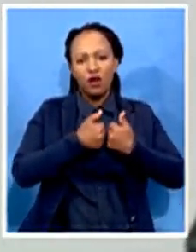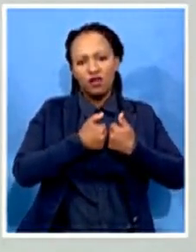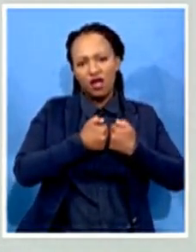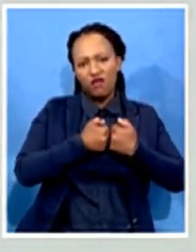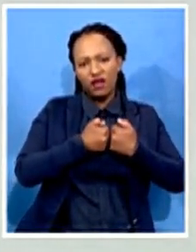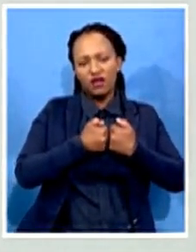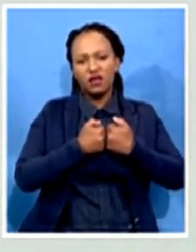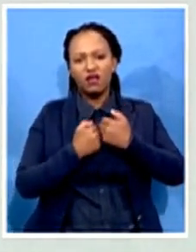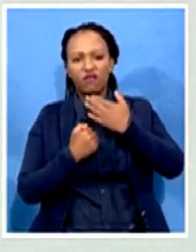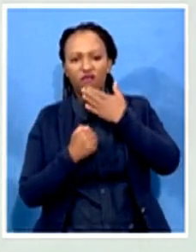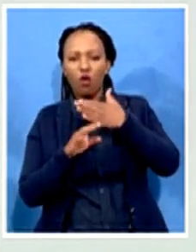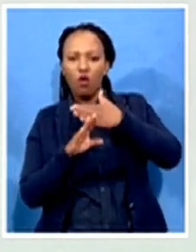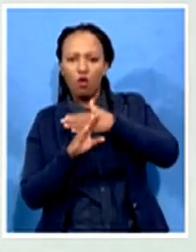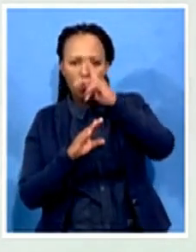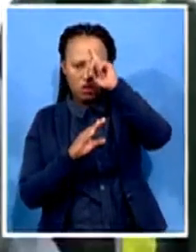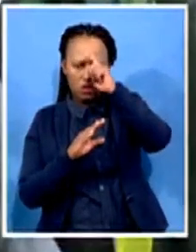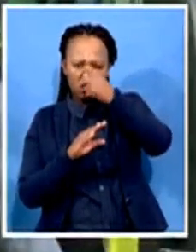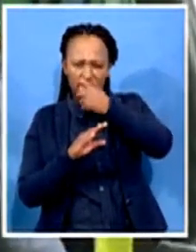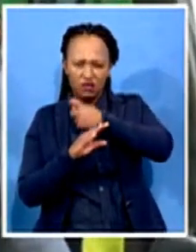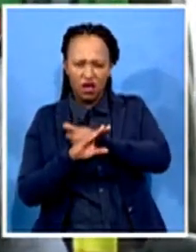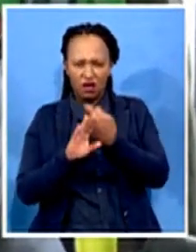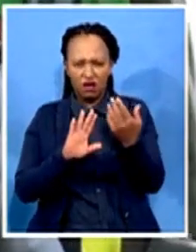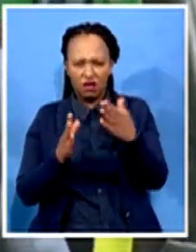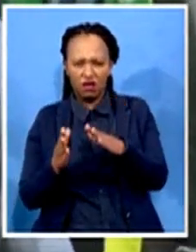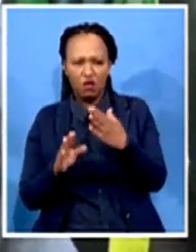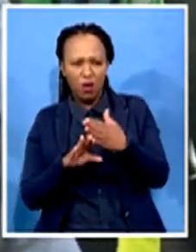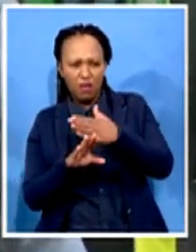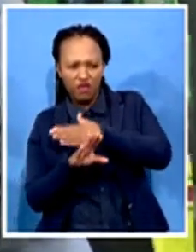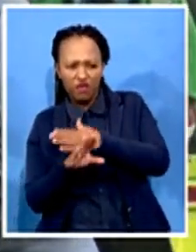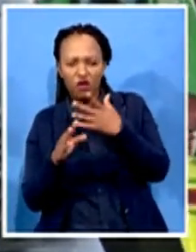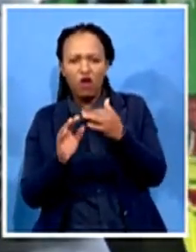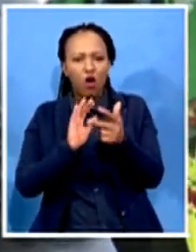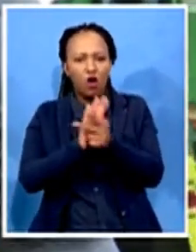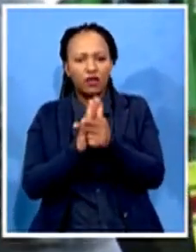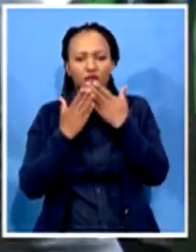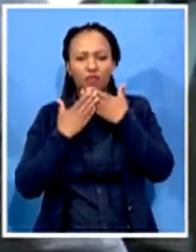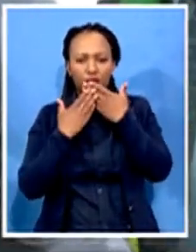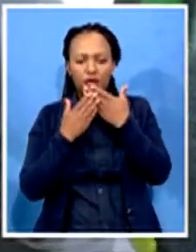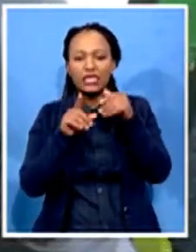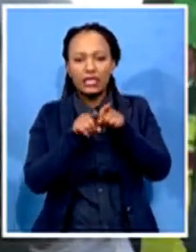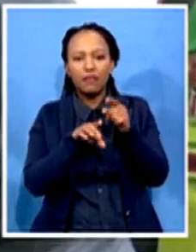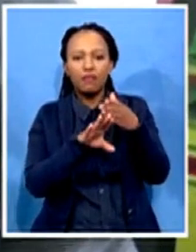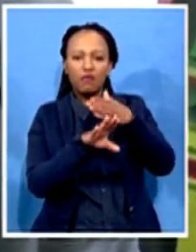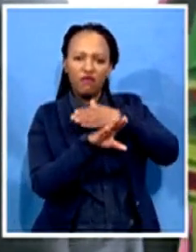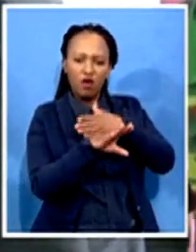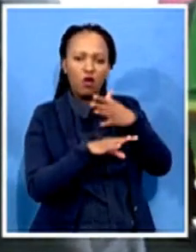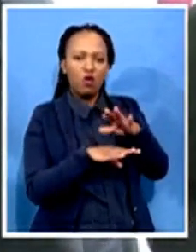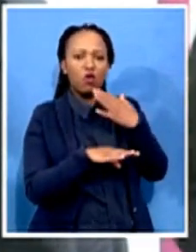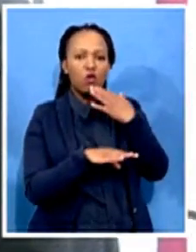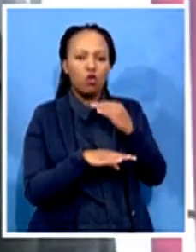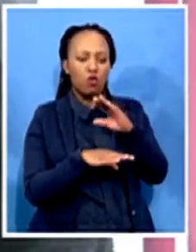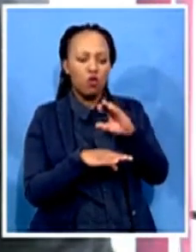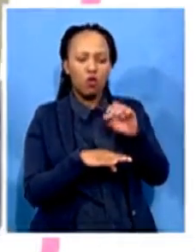of years ago, unlawfully and unauthorized. She has also, in the Collins Khoza case, thrown her own generals under the